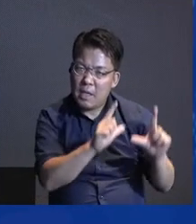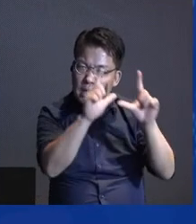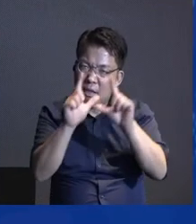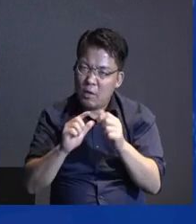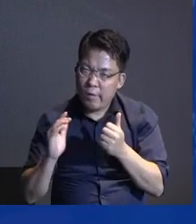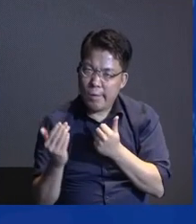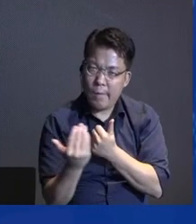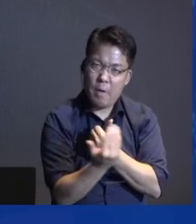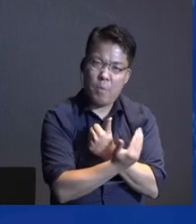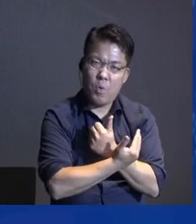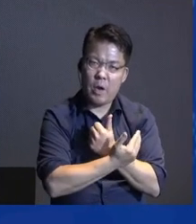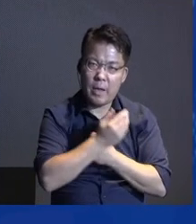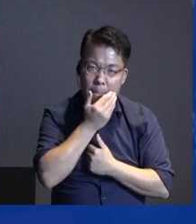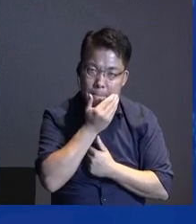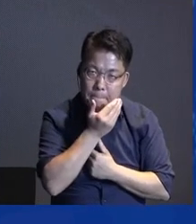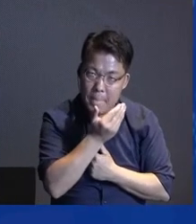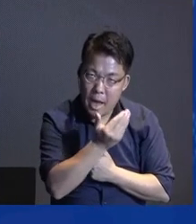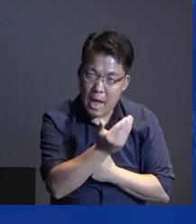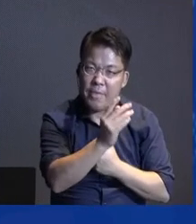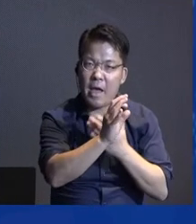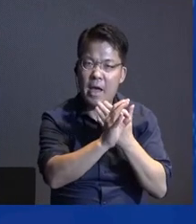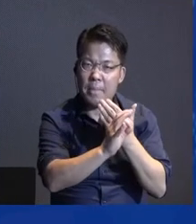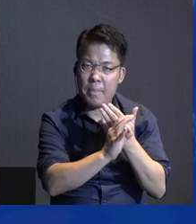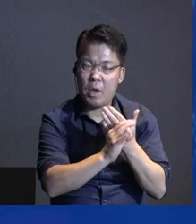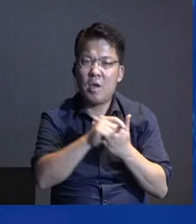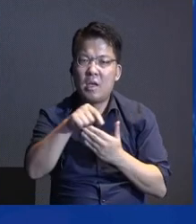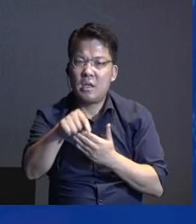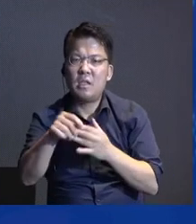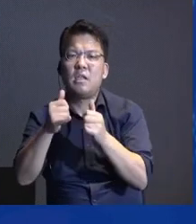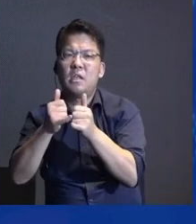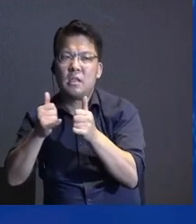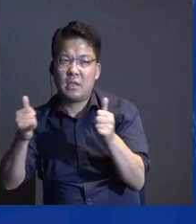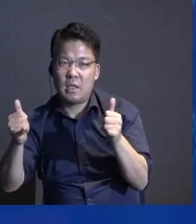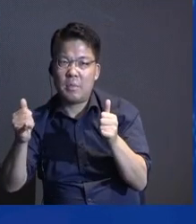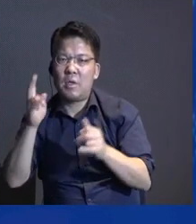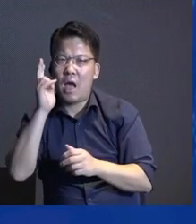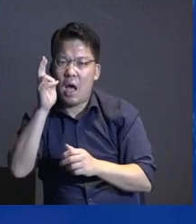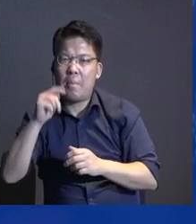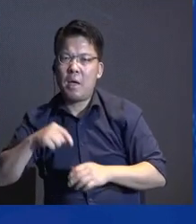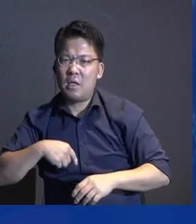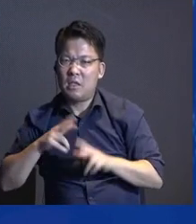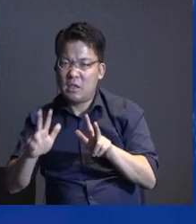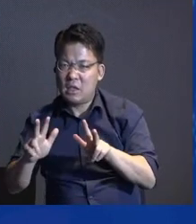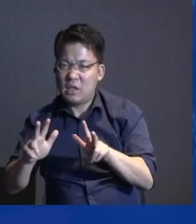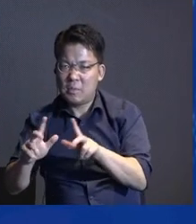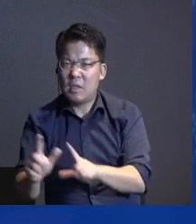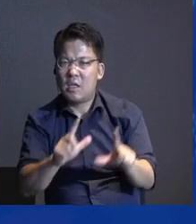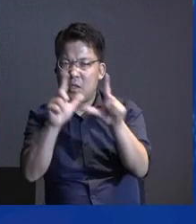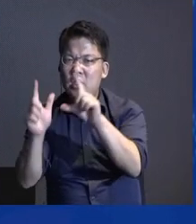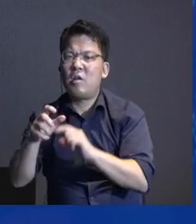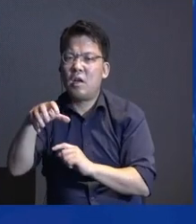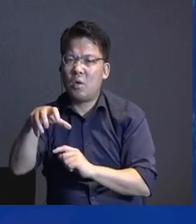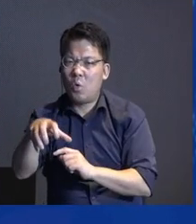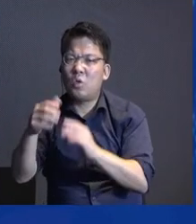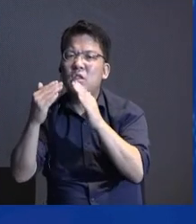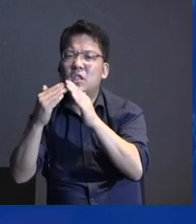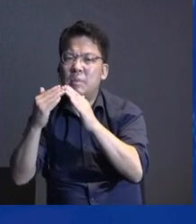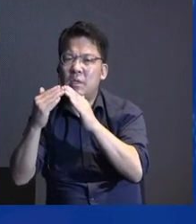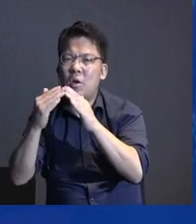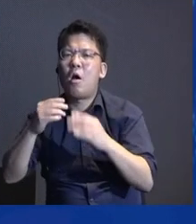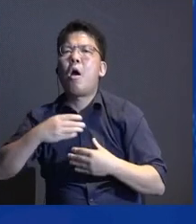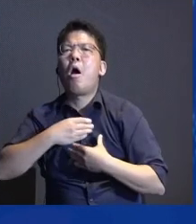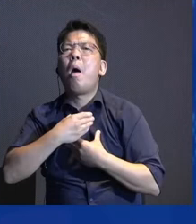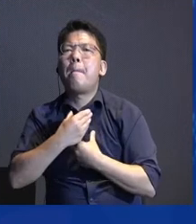house. In our efforts, we value that a person can die in his or her own